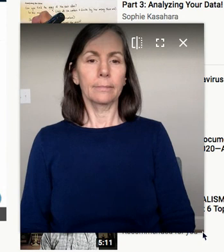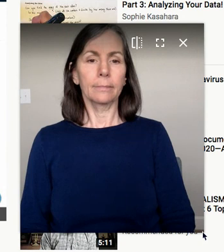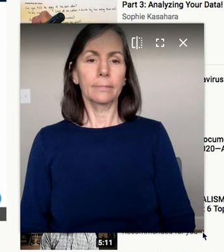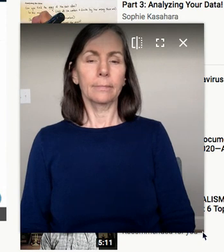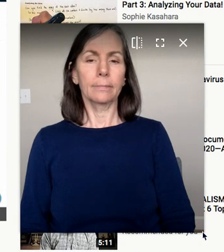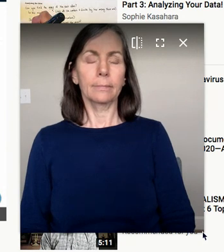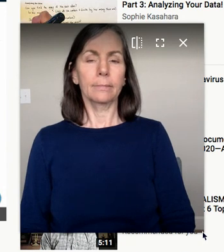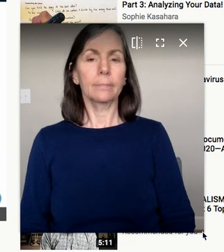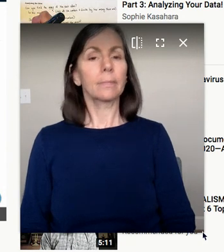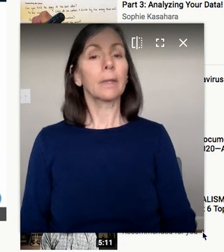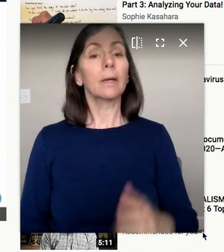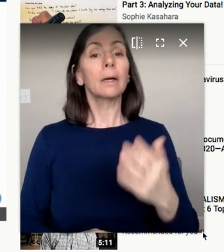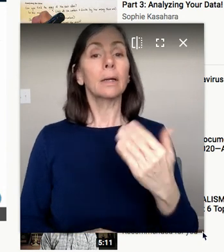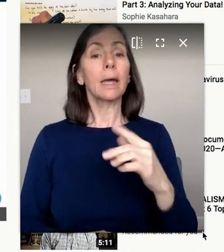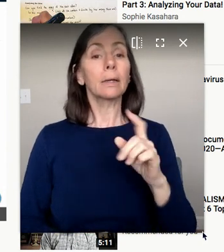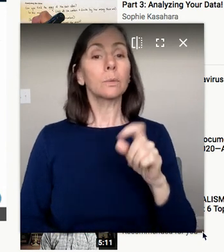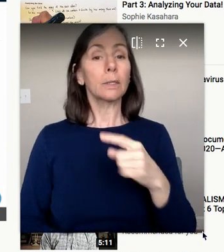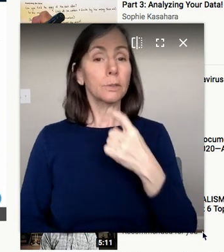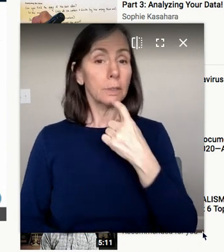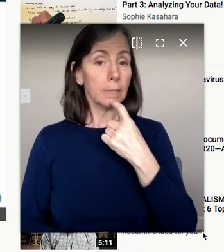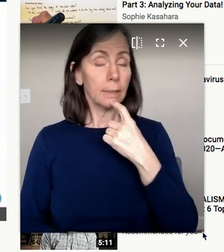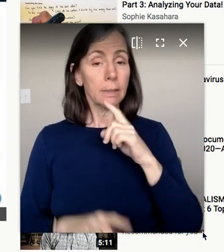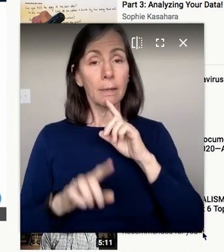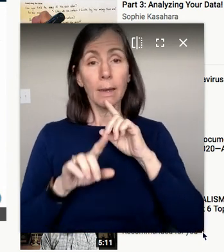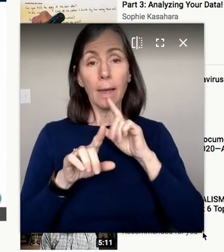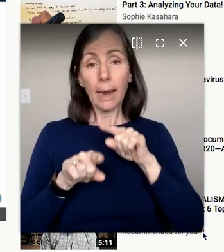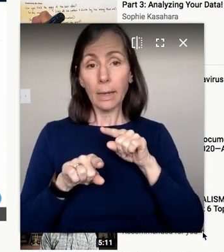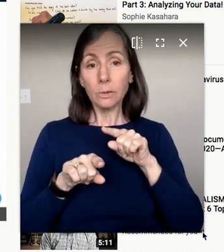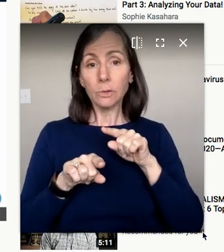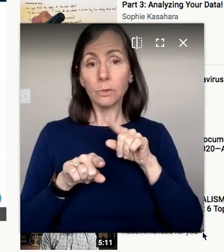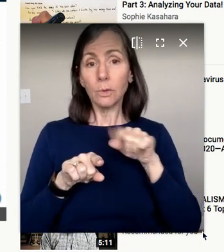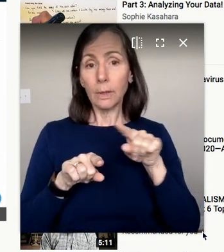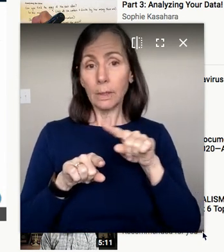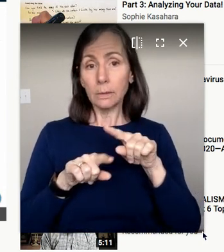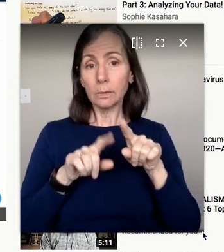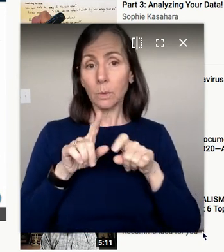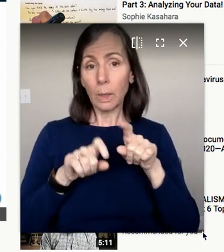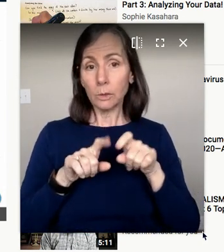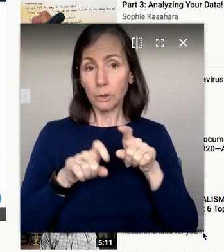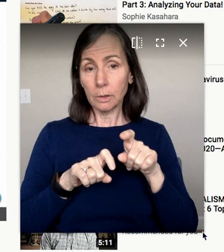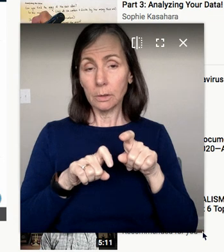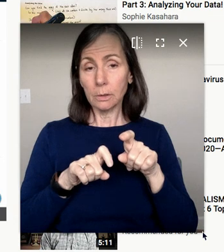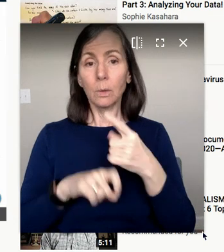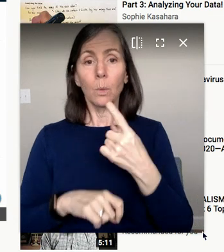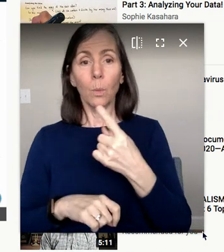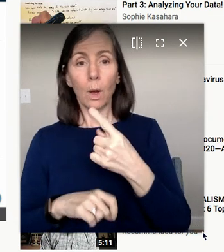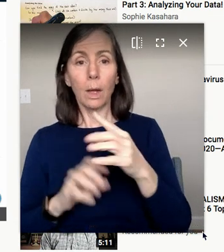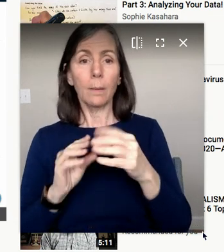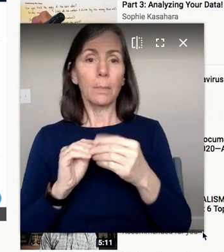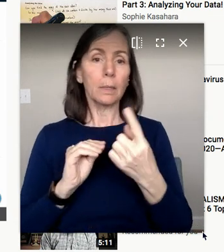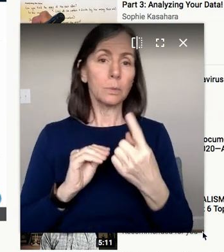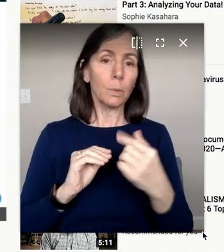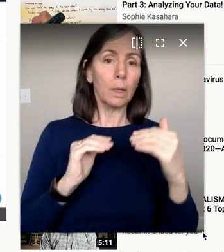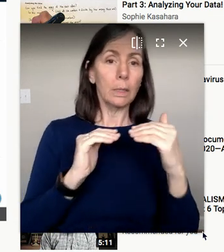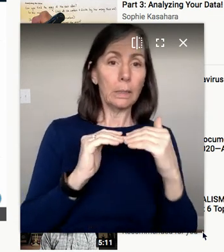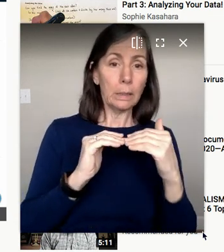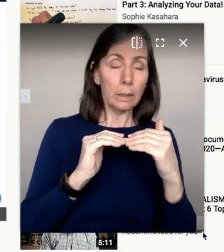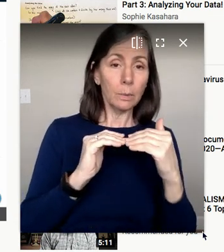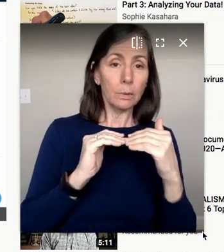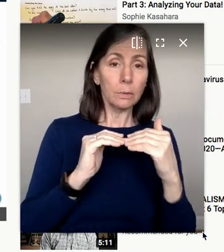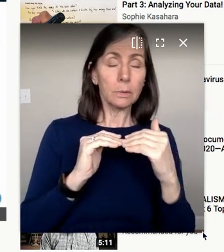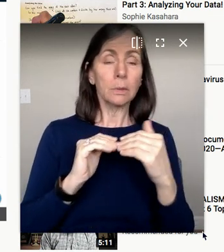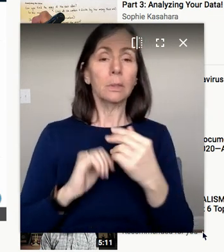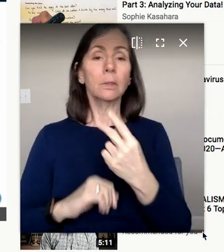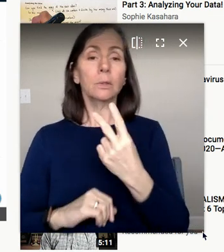The next question says, answer the following questions. 1 plus 1 equals, 2